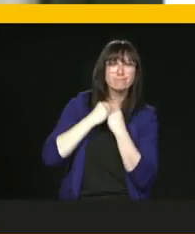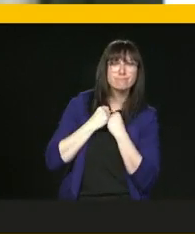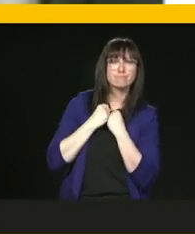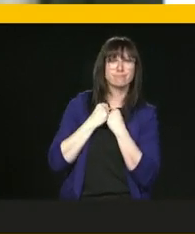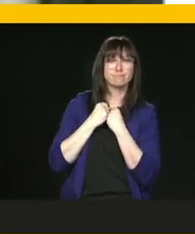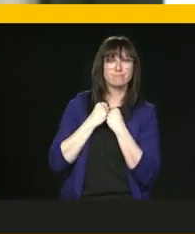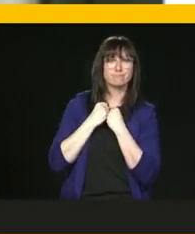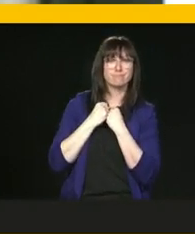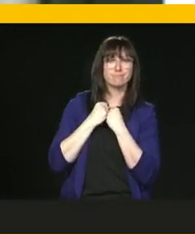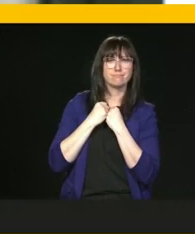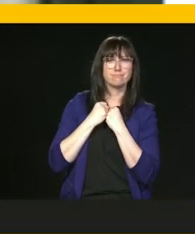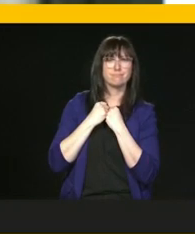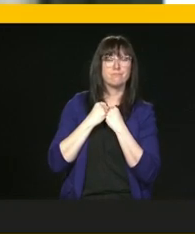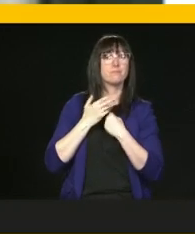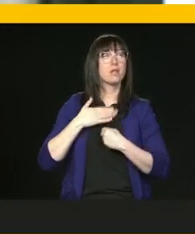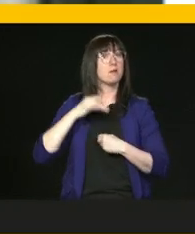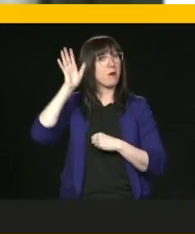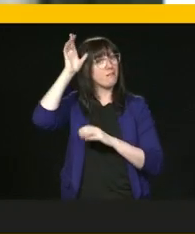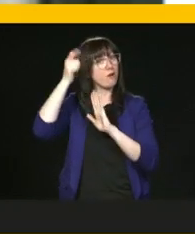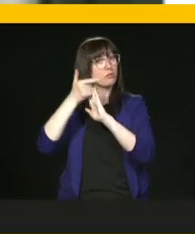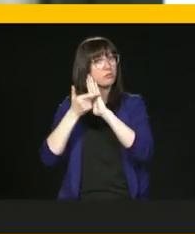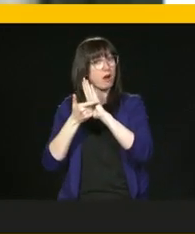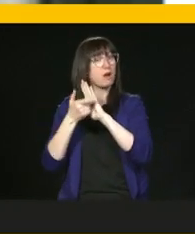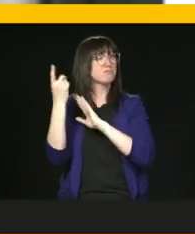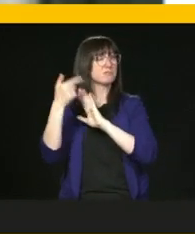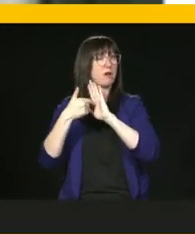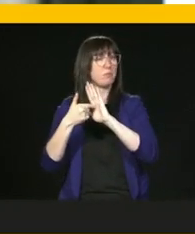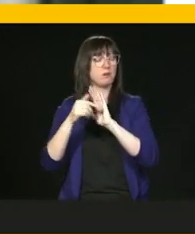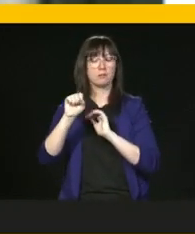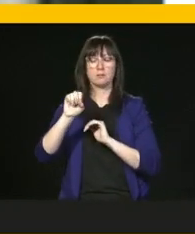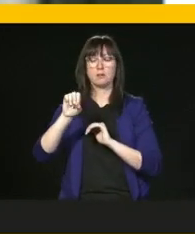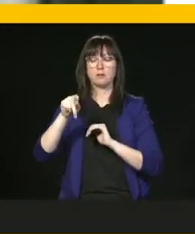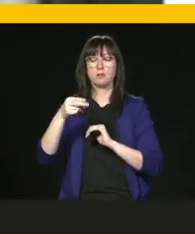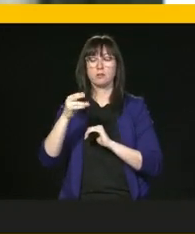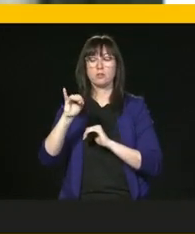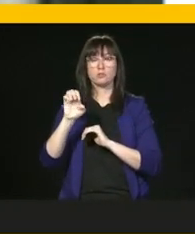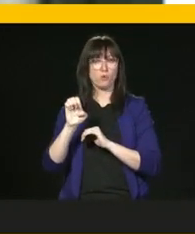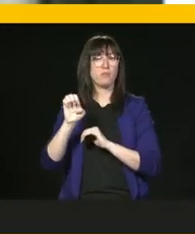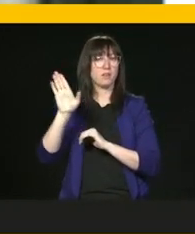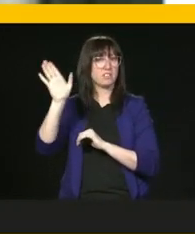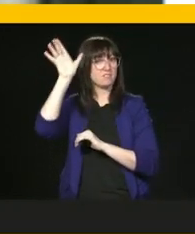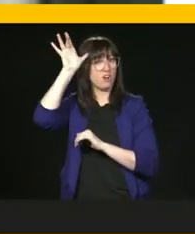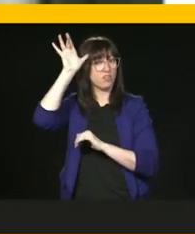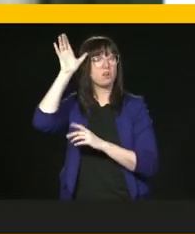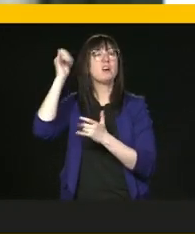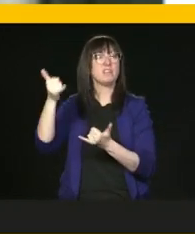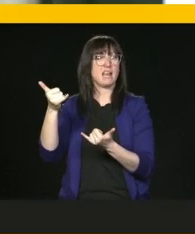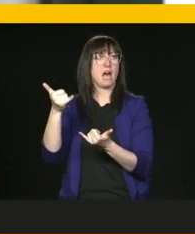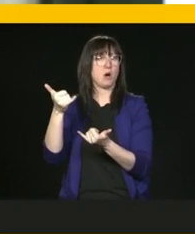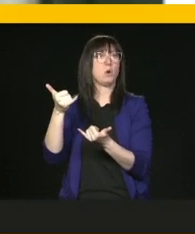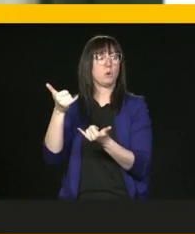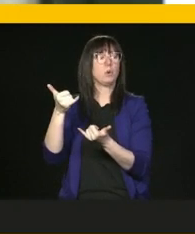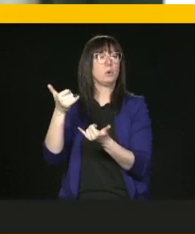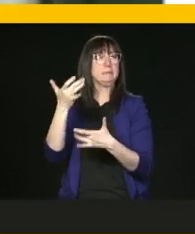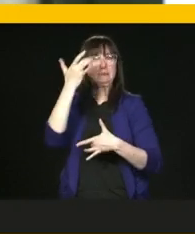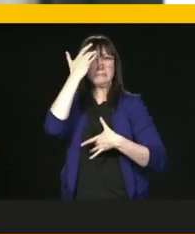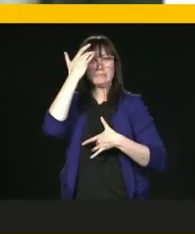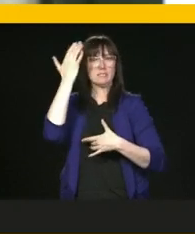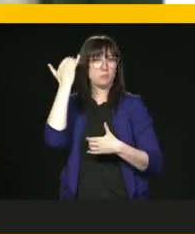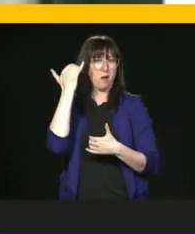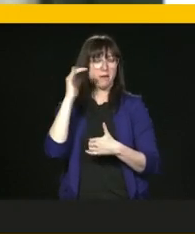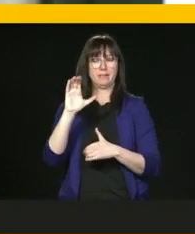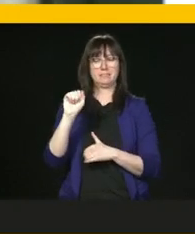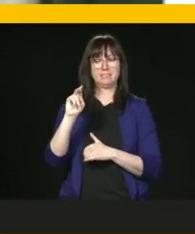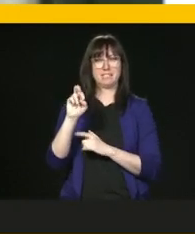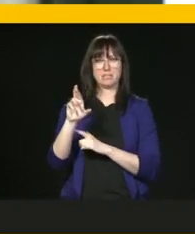thinking of my father-in-law, who is receiving treatment for a cancer and has been a